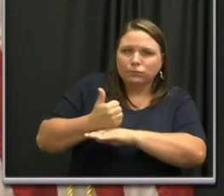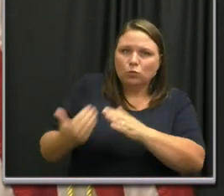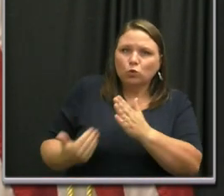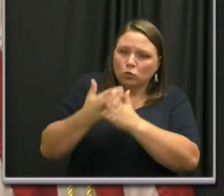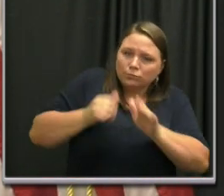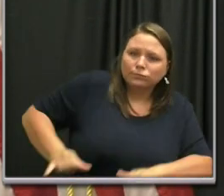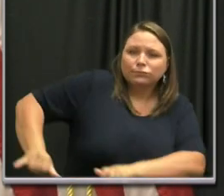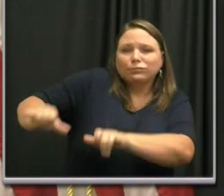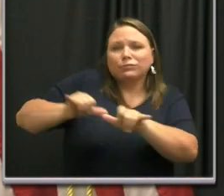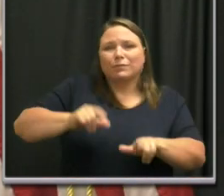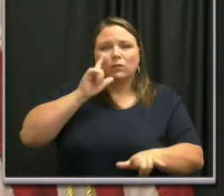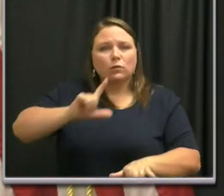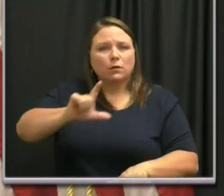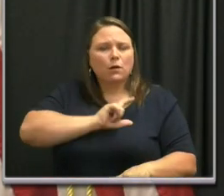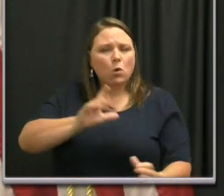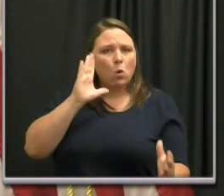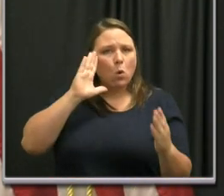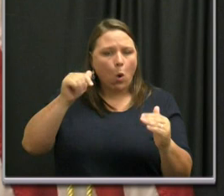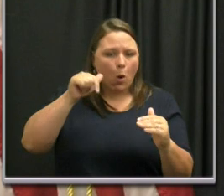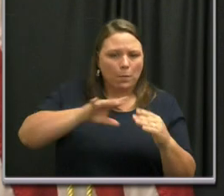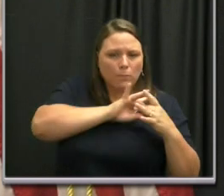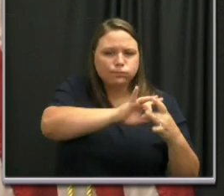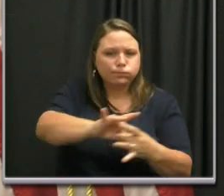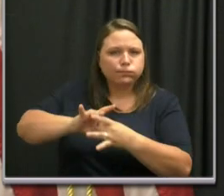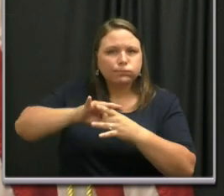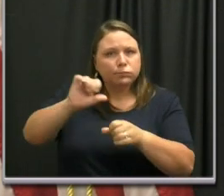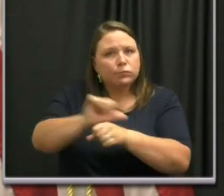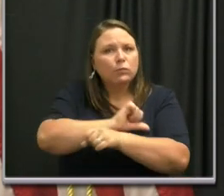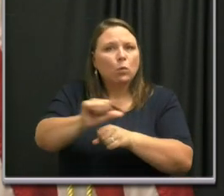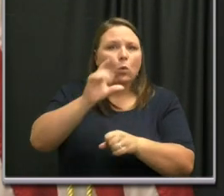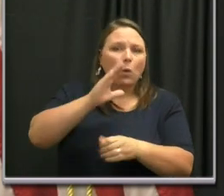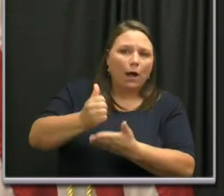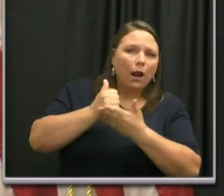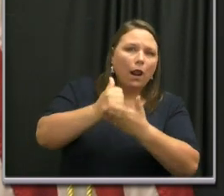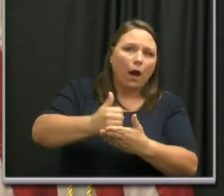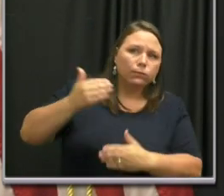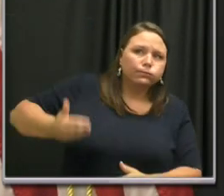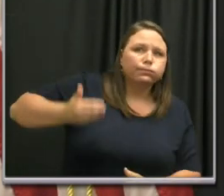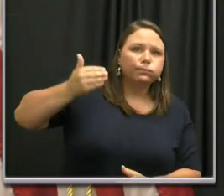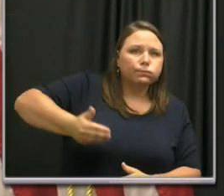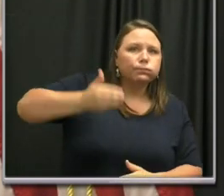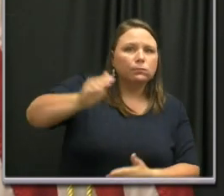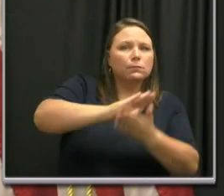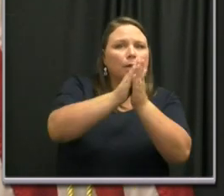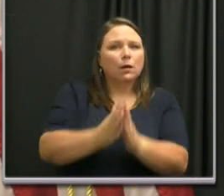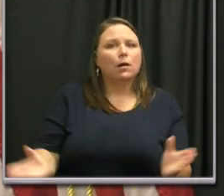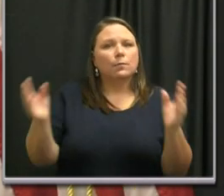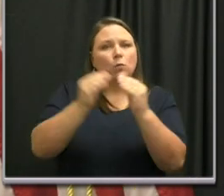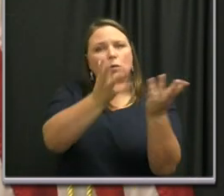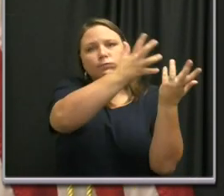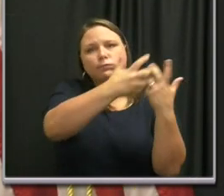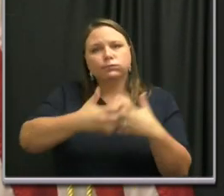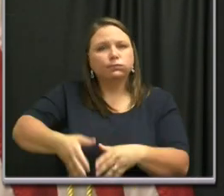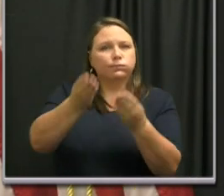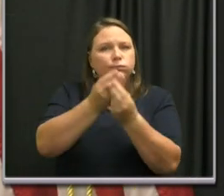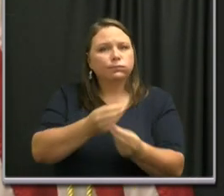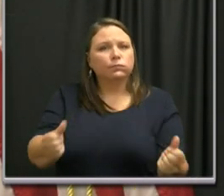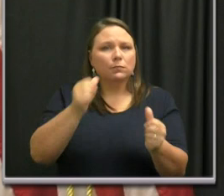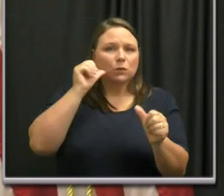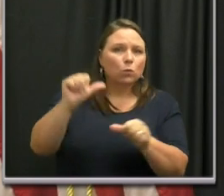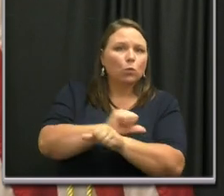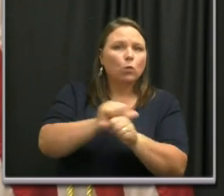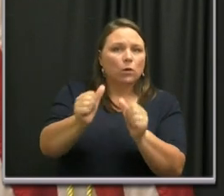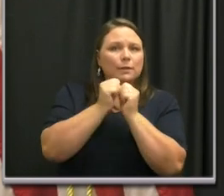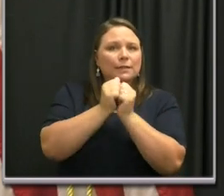policing, and I'm hopeful that this collaborative effort will bring further reconciliation as we all work together to